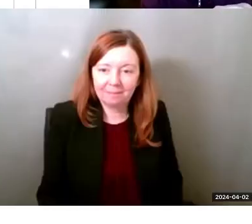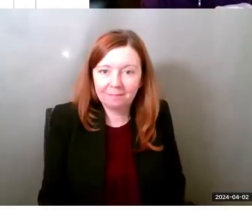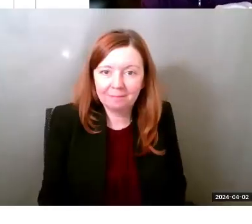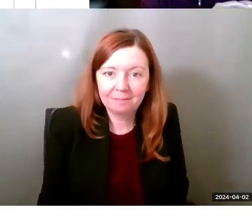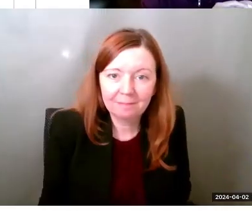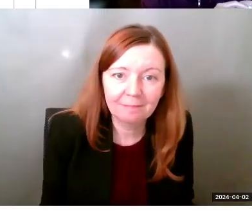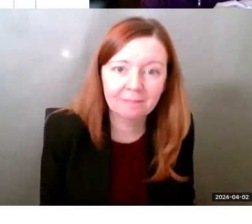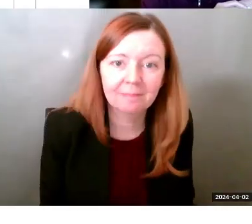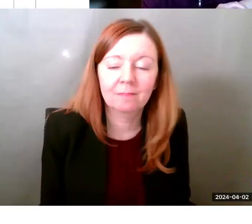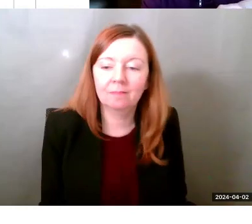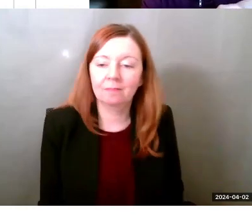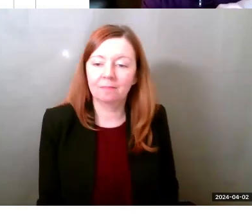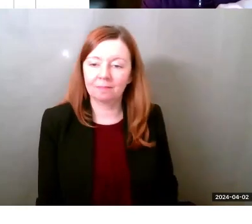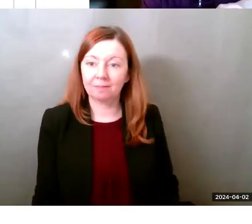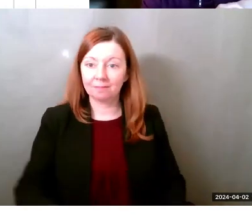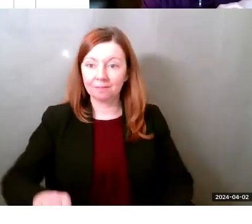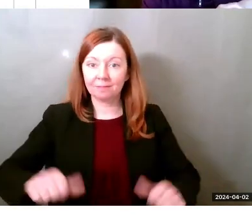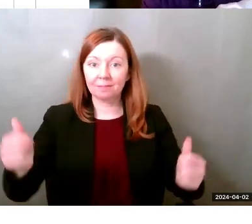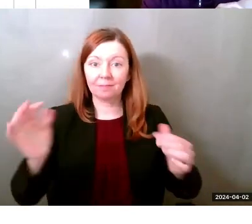Any other comments?